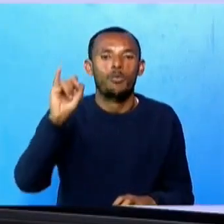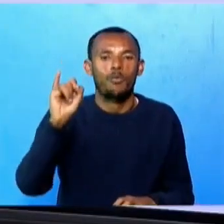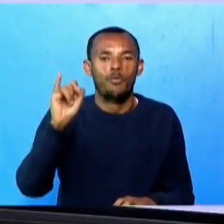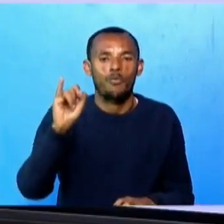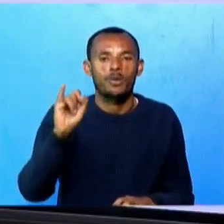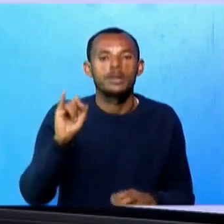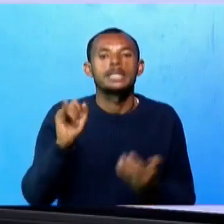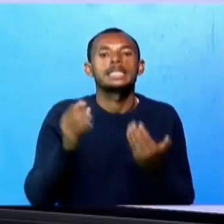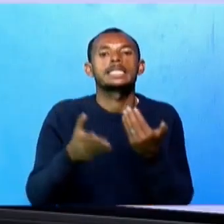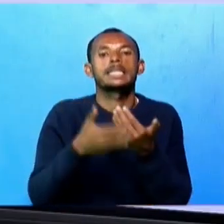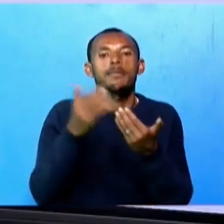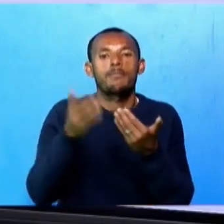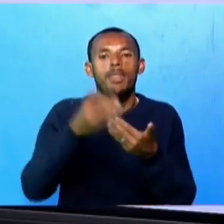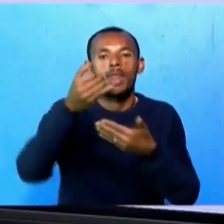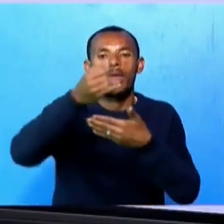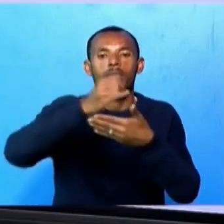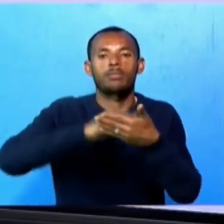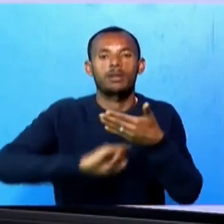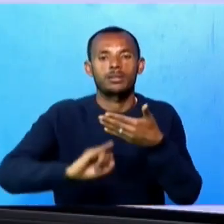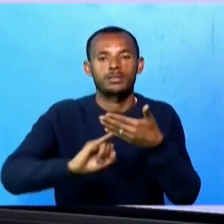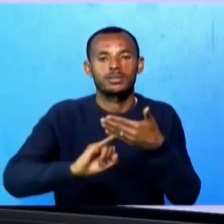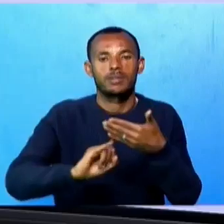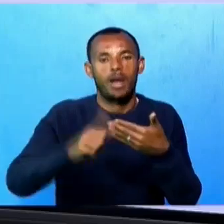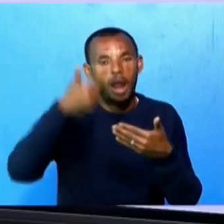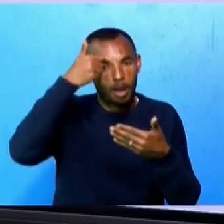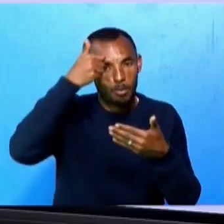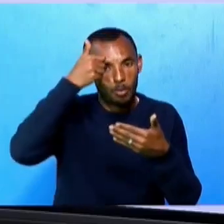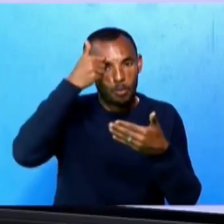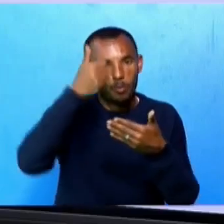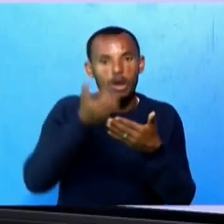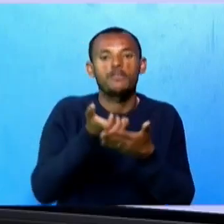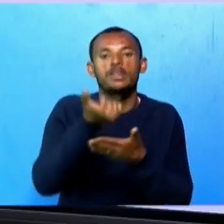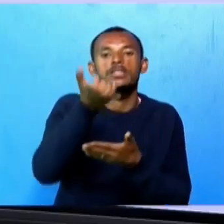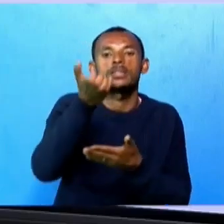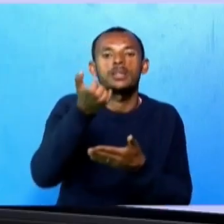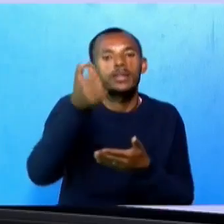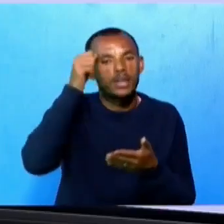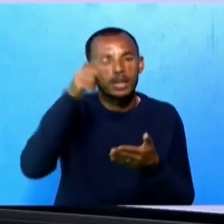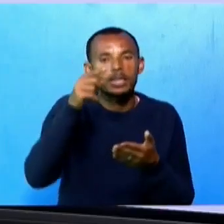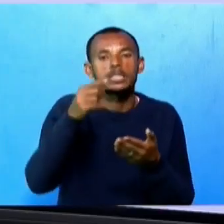simple interest. Alamu invested his money